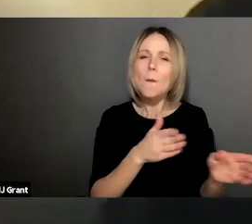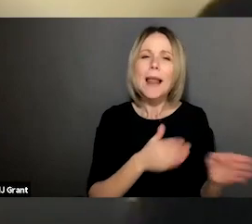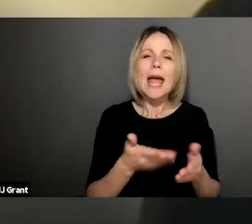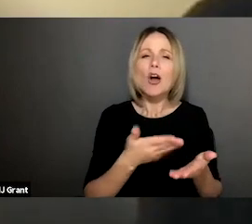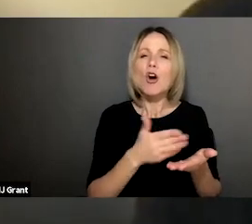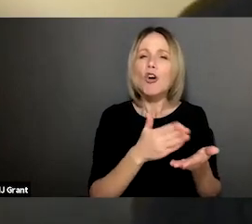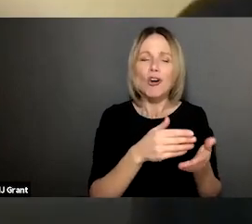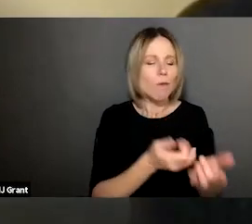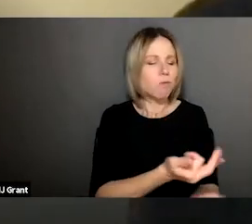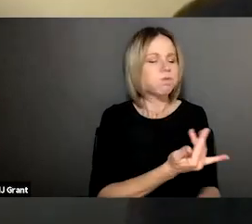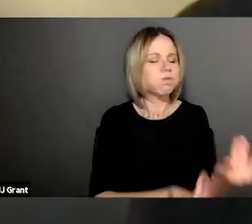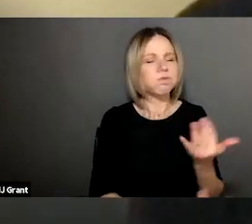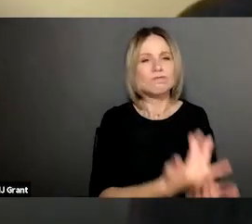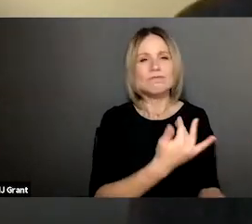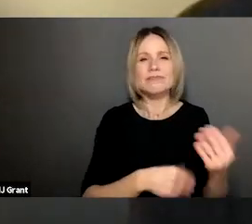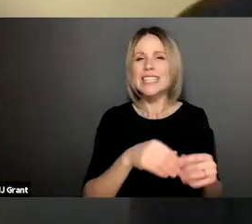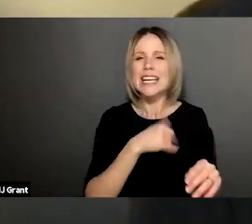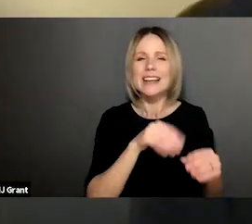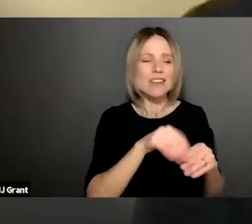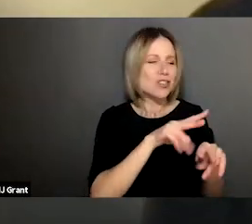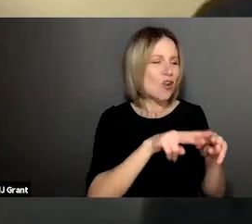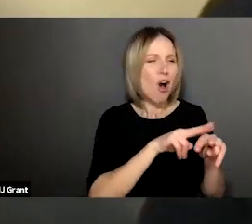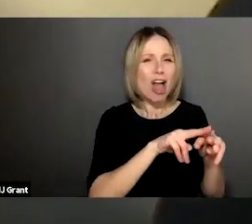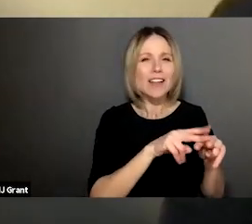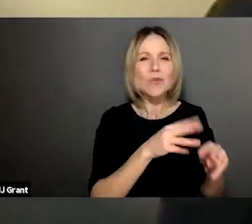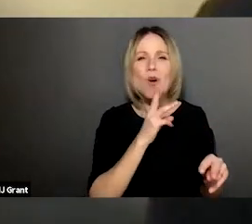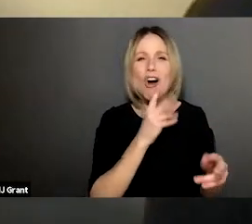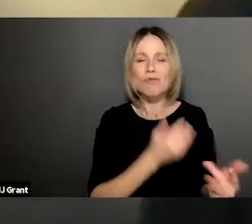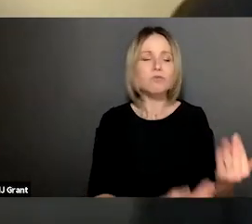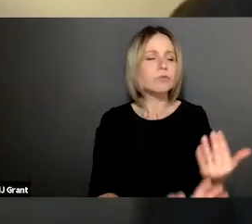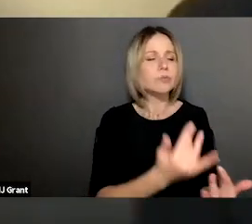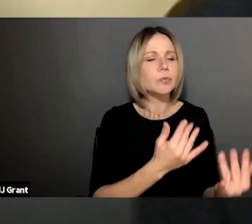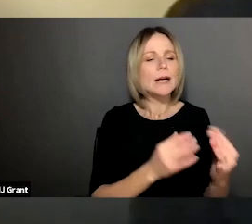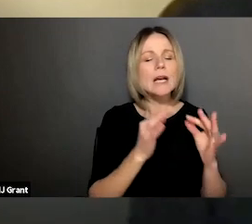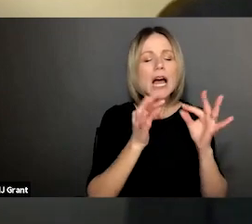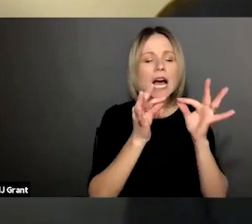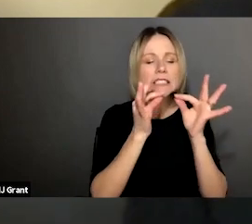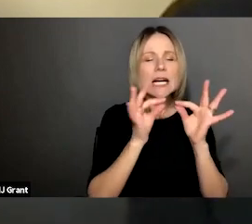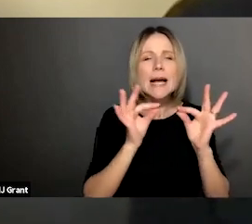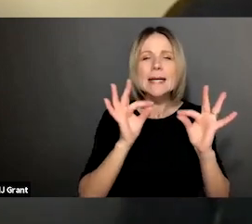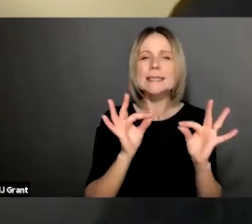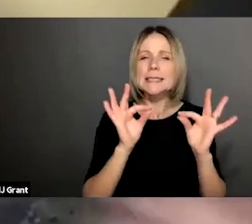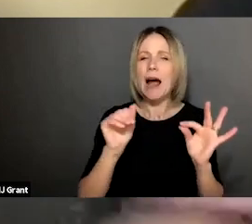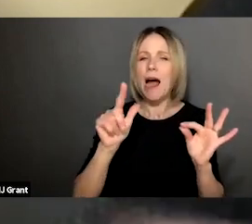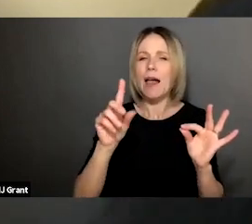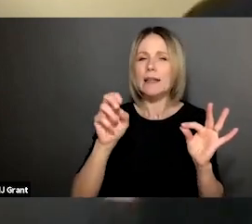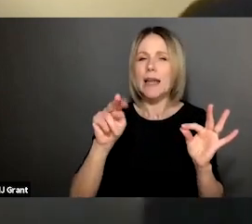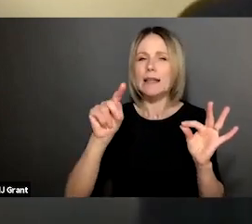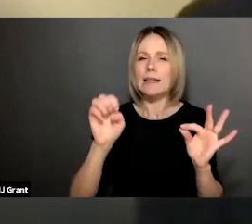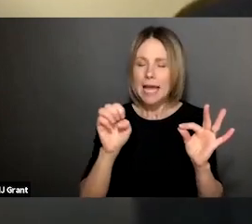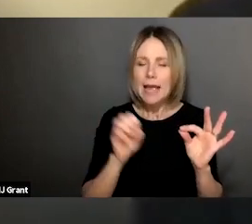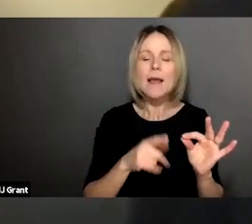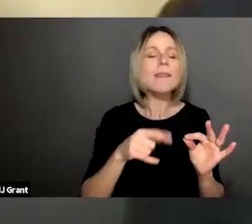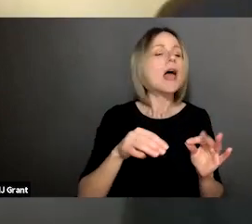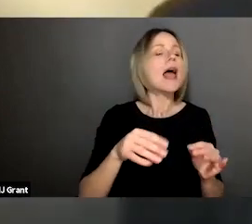salty water. You're going to cook it until it's just al dente, and then you're going to mix it with butter, Parmesan, and some red pepper